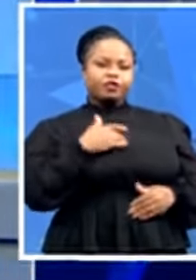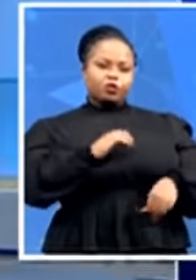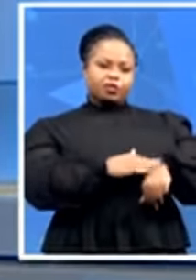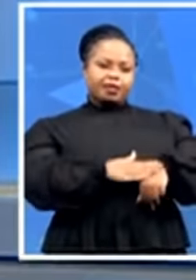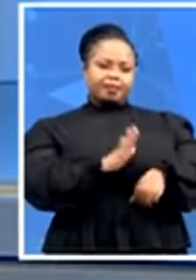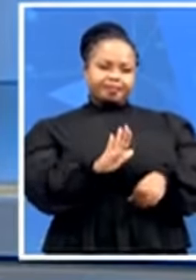Thank you.